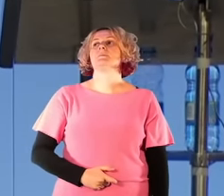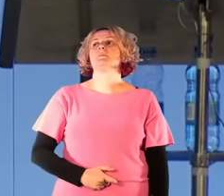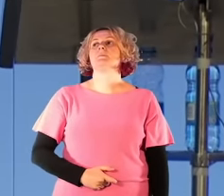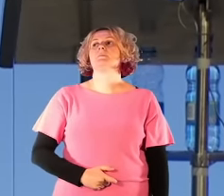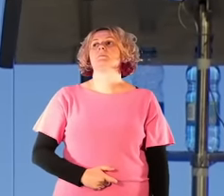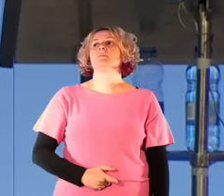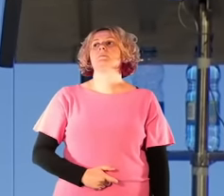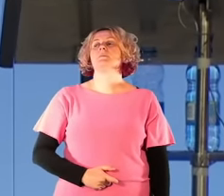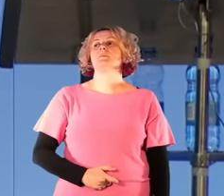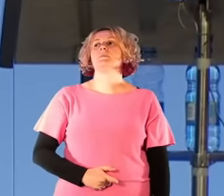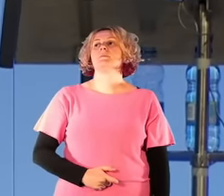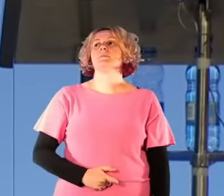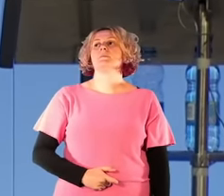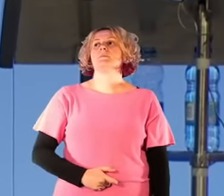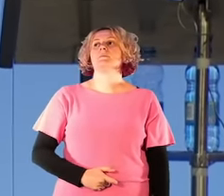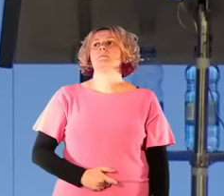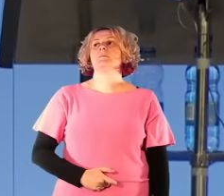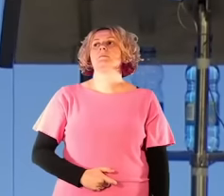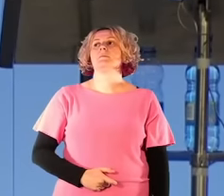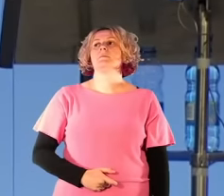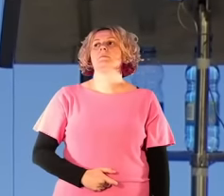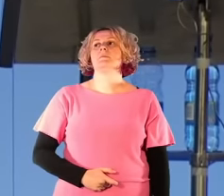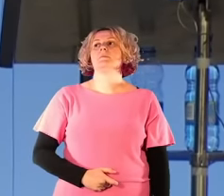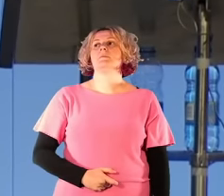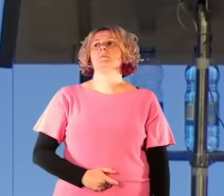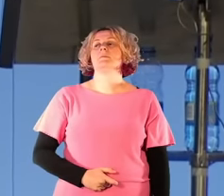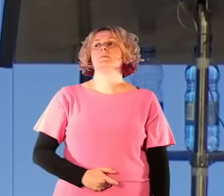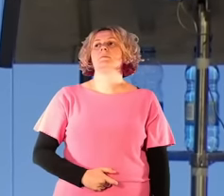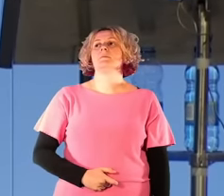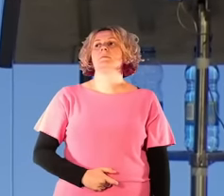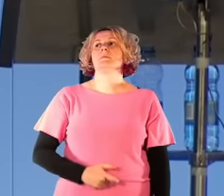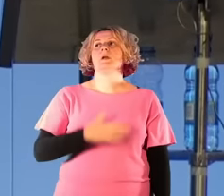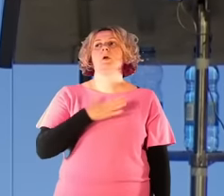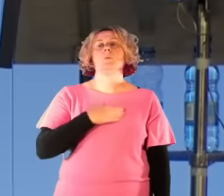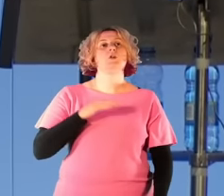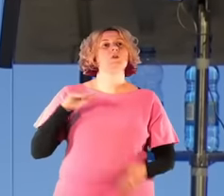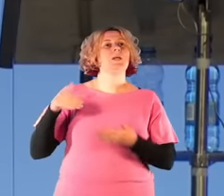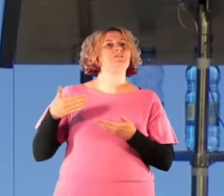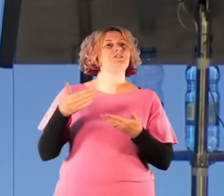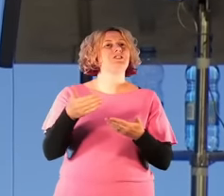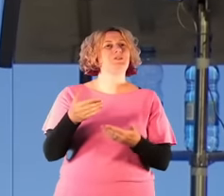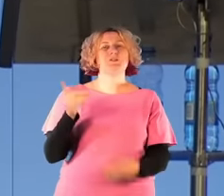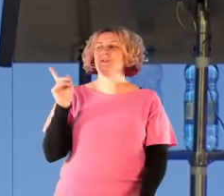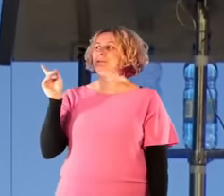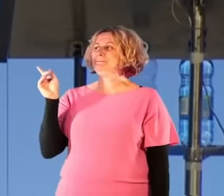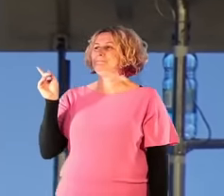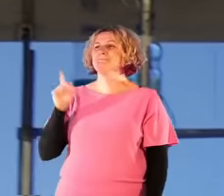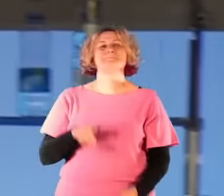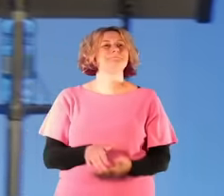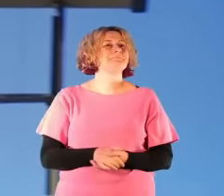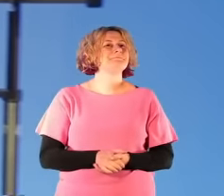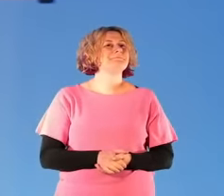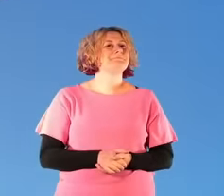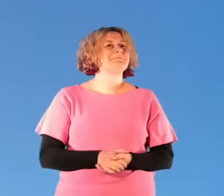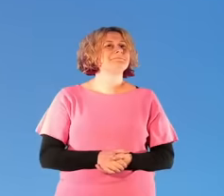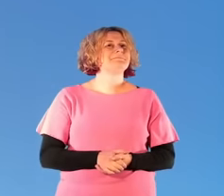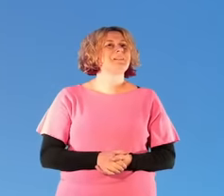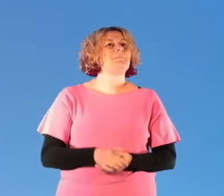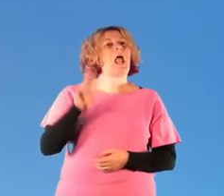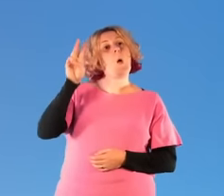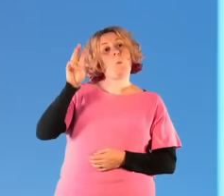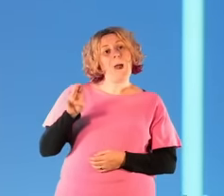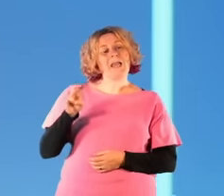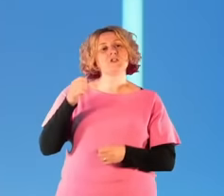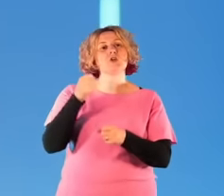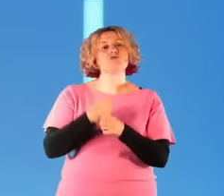you to a very small and very dear little human being. There he is. He's my little Welsh grandson.